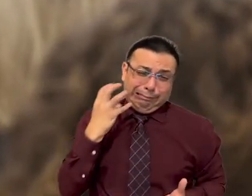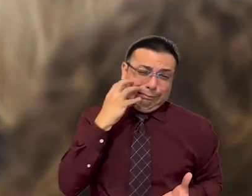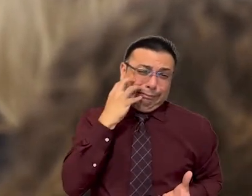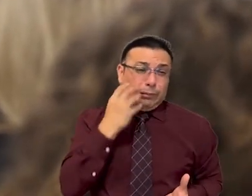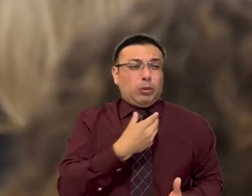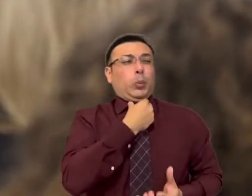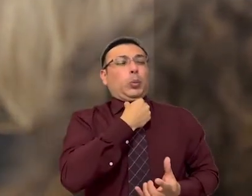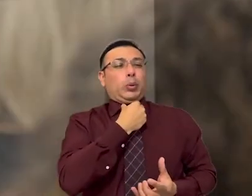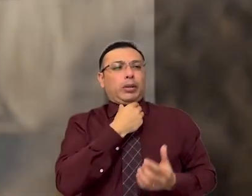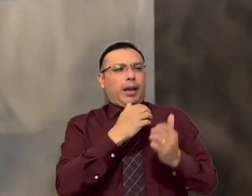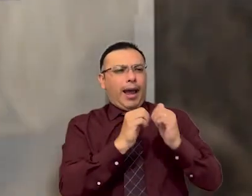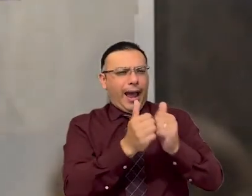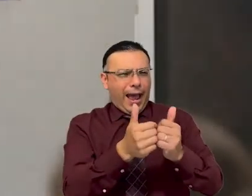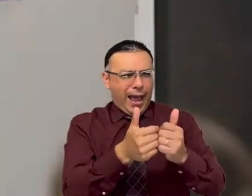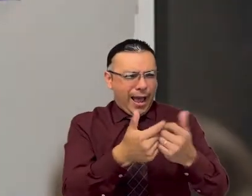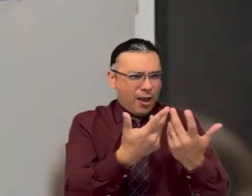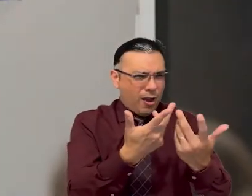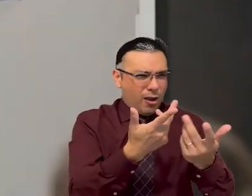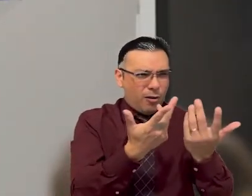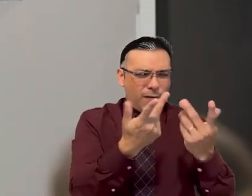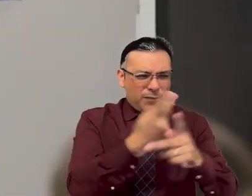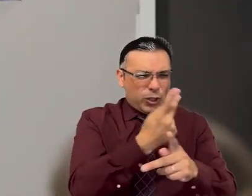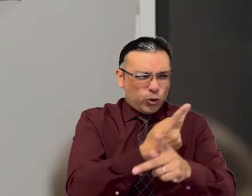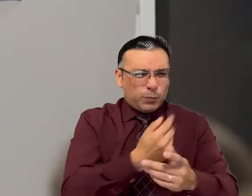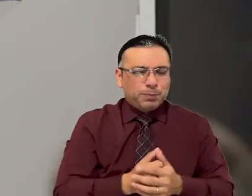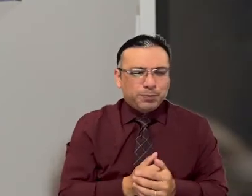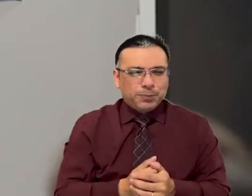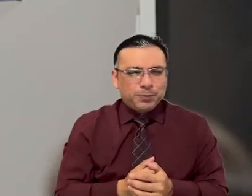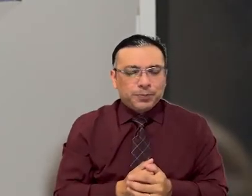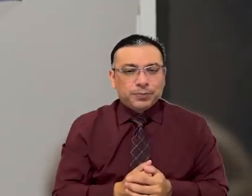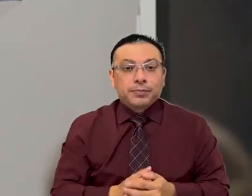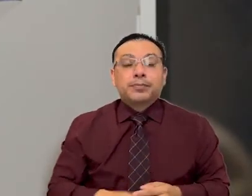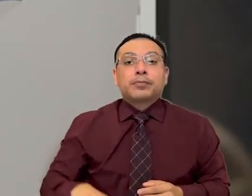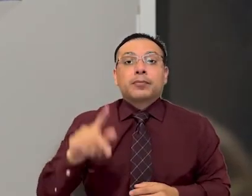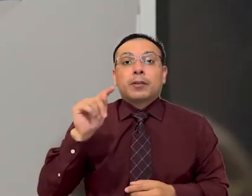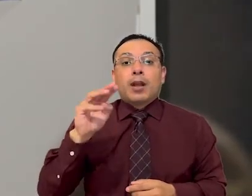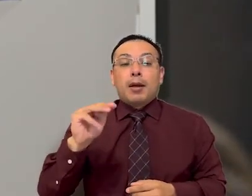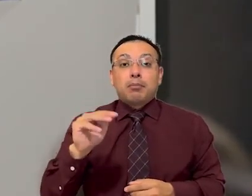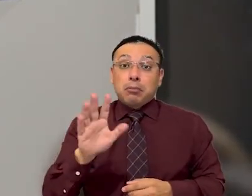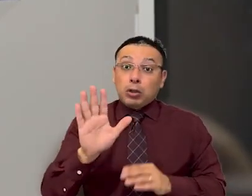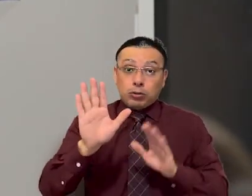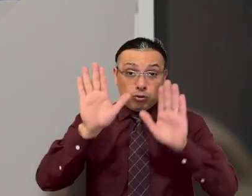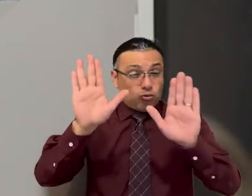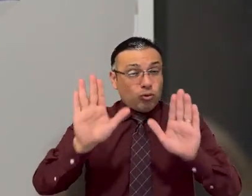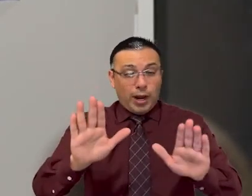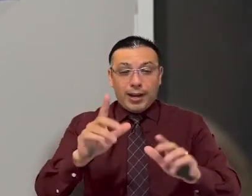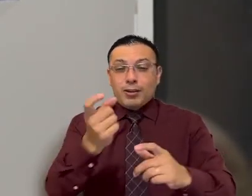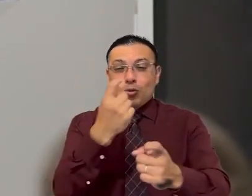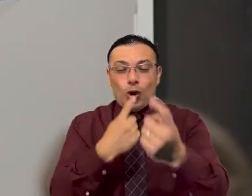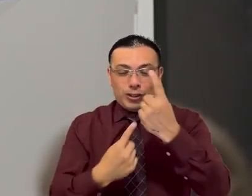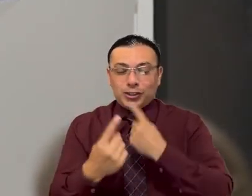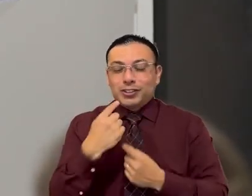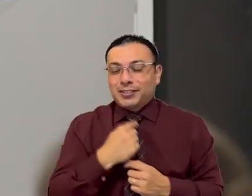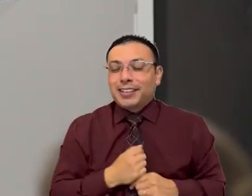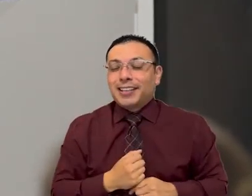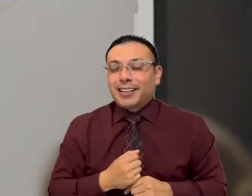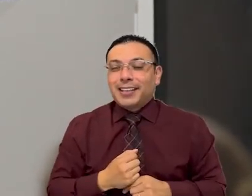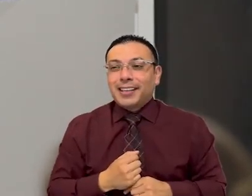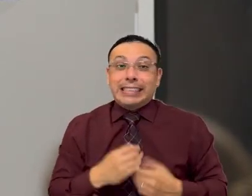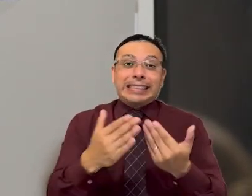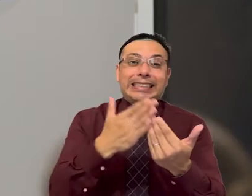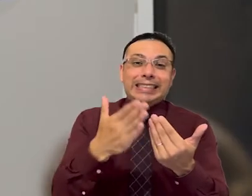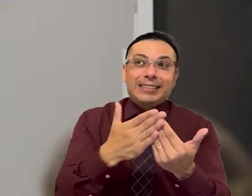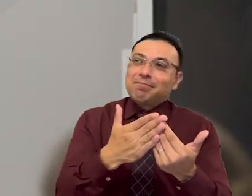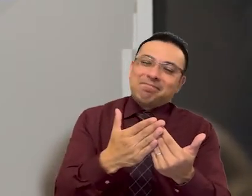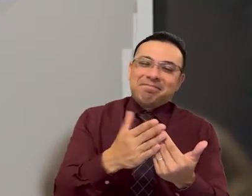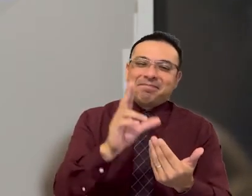great question, and an easy one. Just kidding. Alex is here who can go into detail, but I would